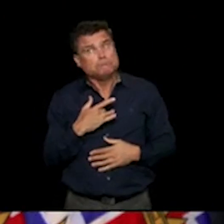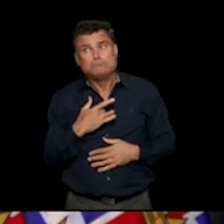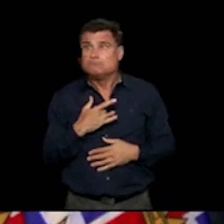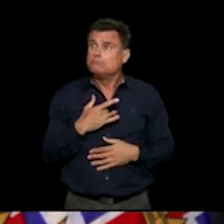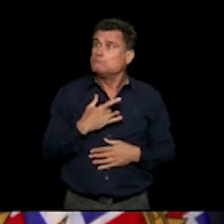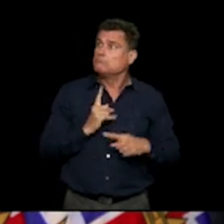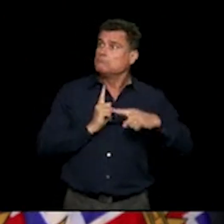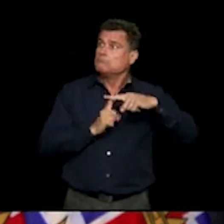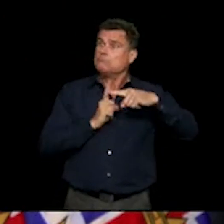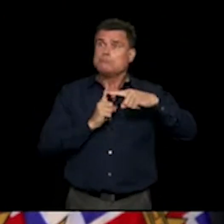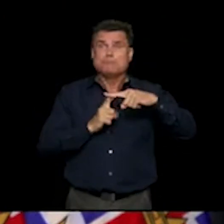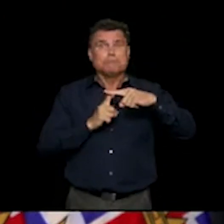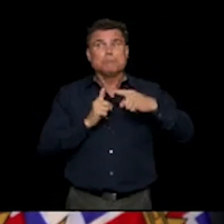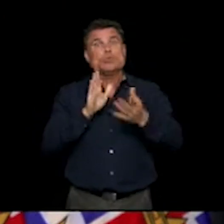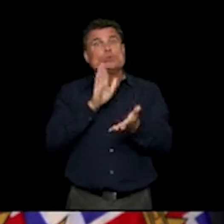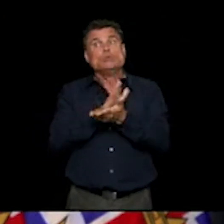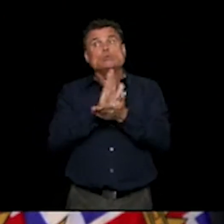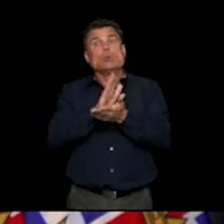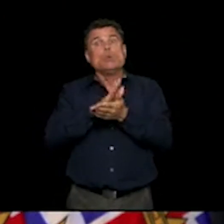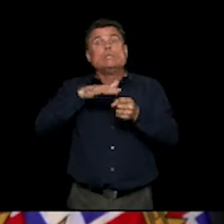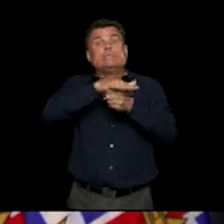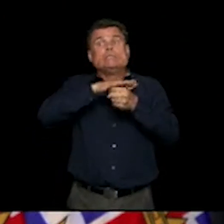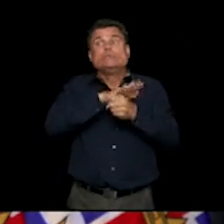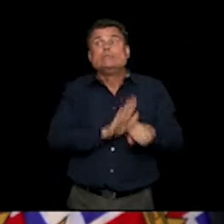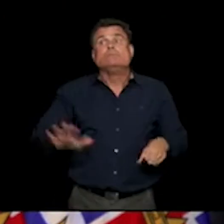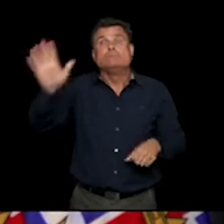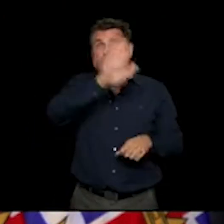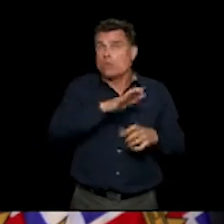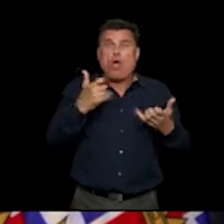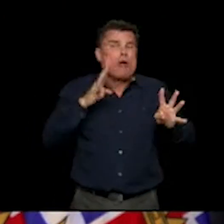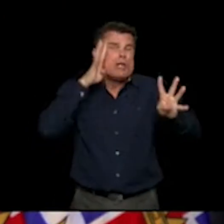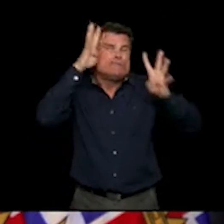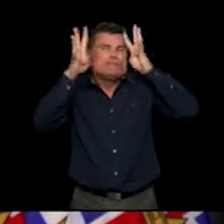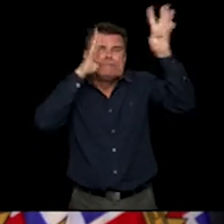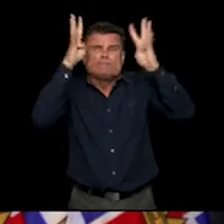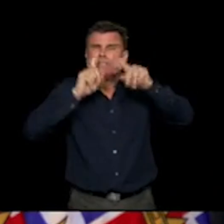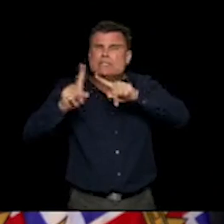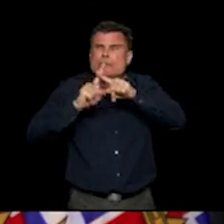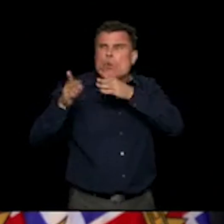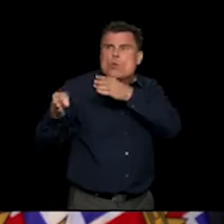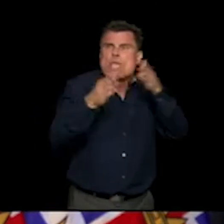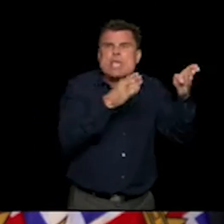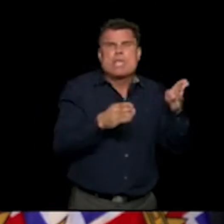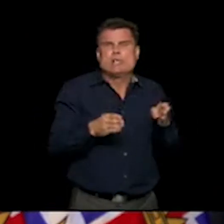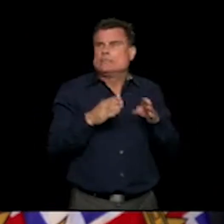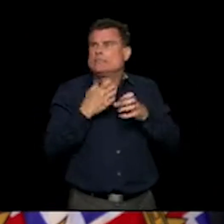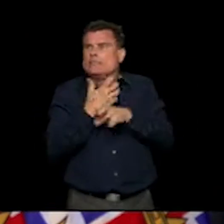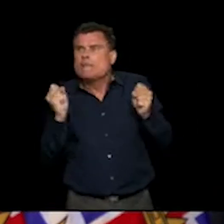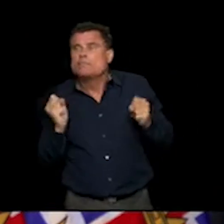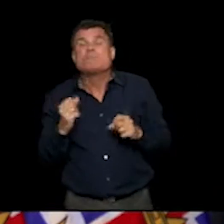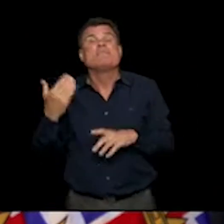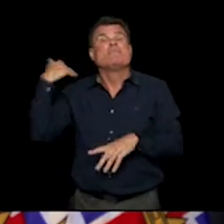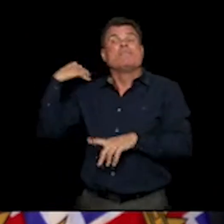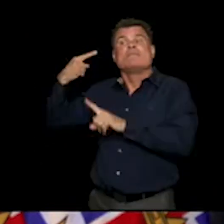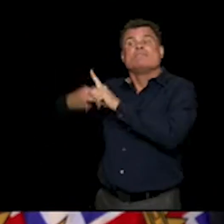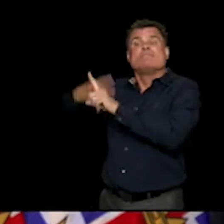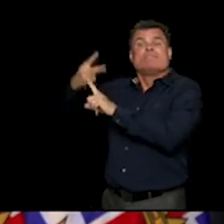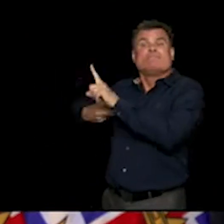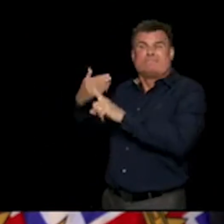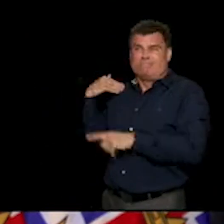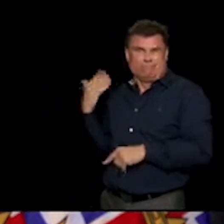districts are beginning to develop and provide options that maybe weren't anticipated a couple of months ago,